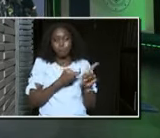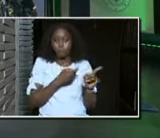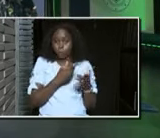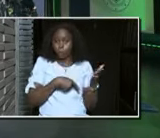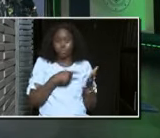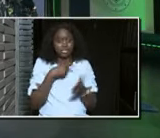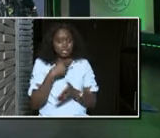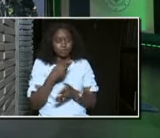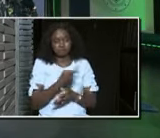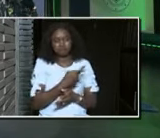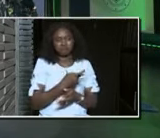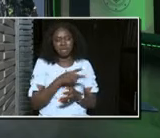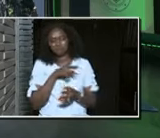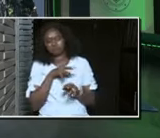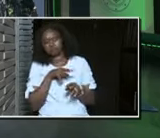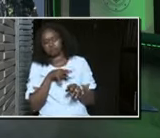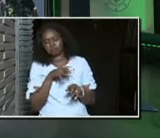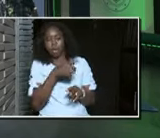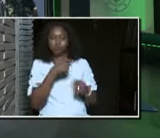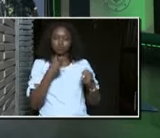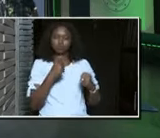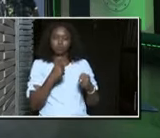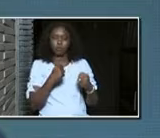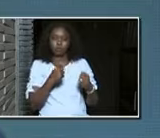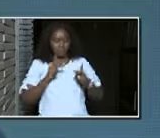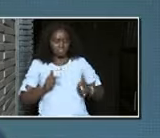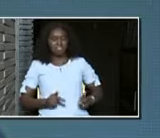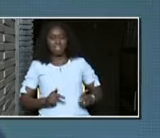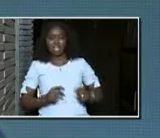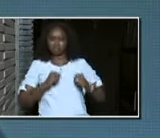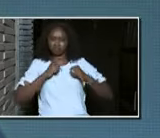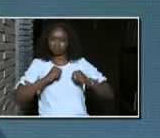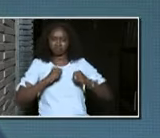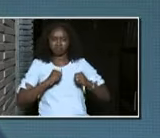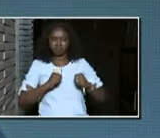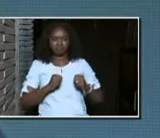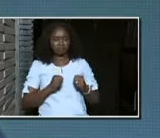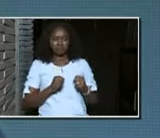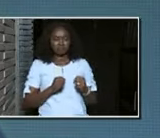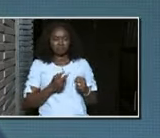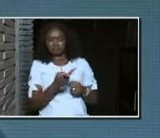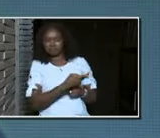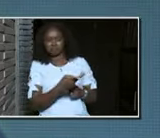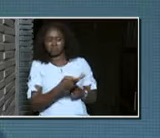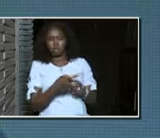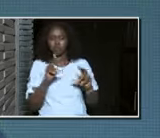the two of them look strong physically. They don't have certificate issues.